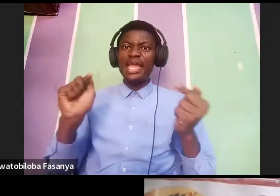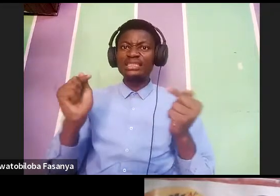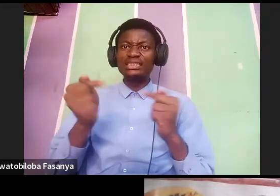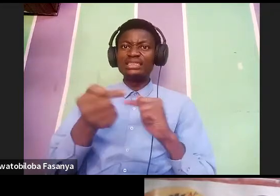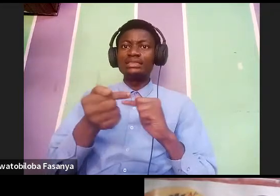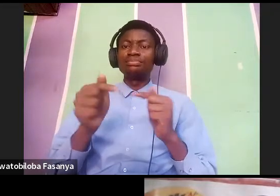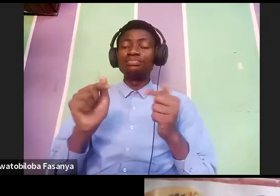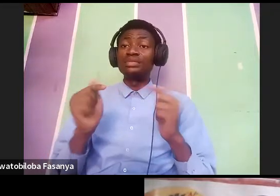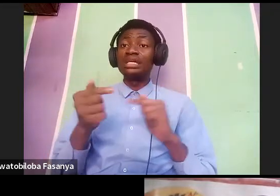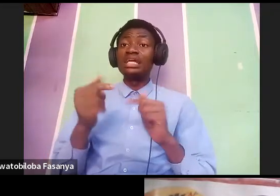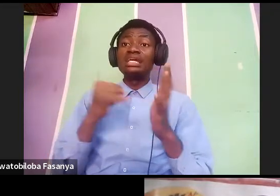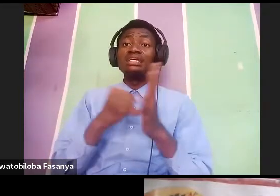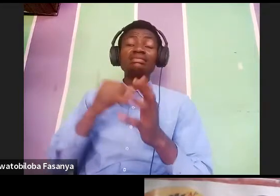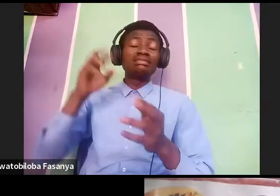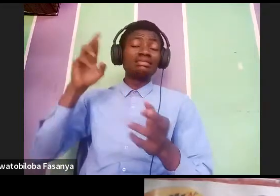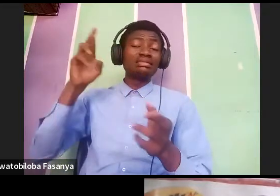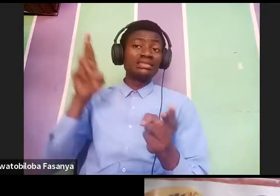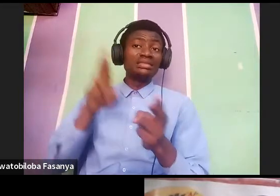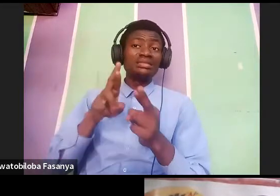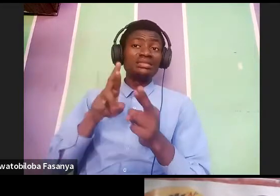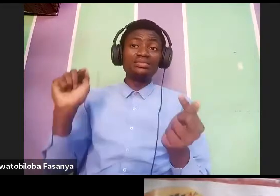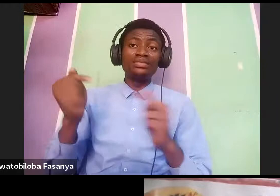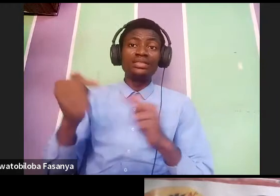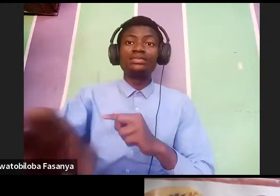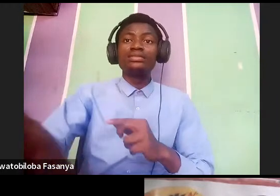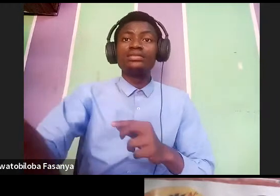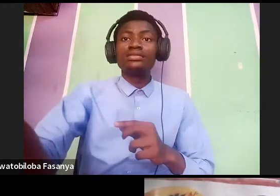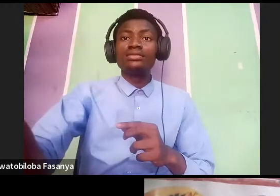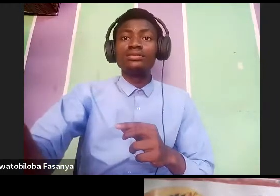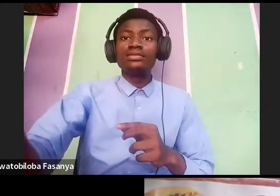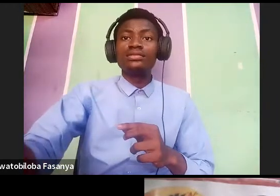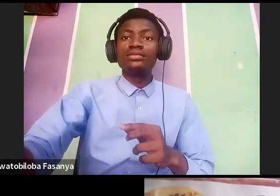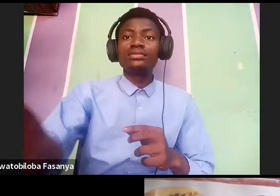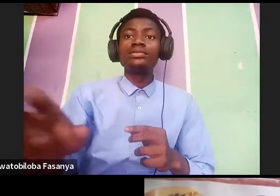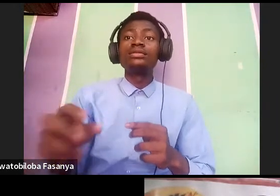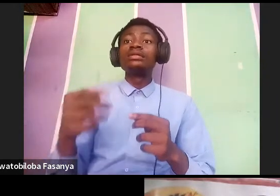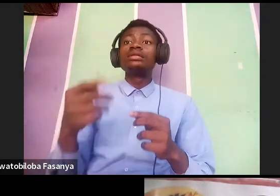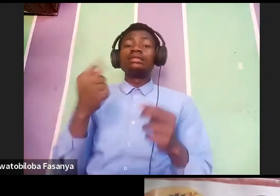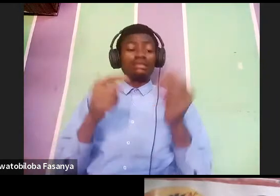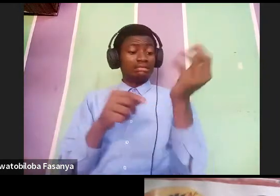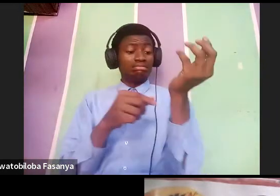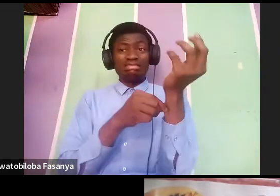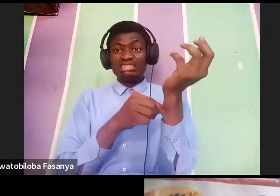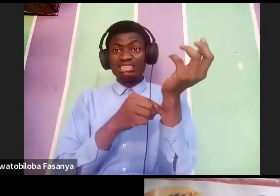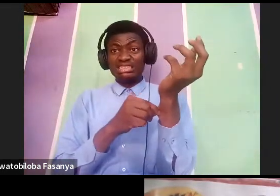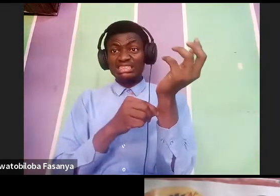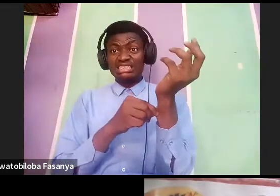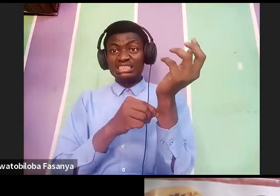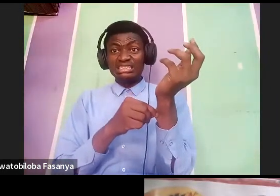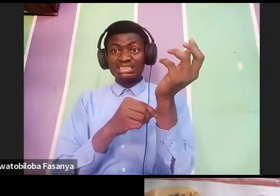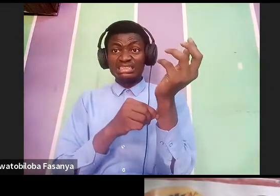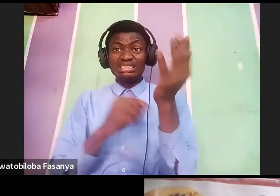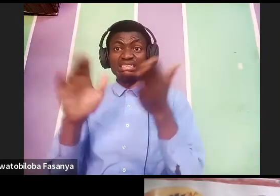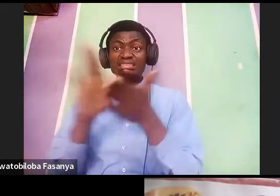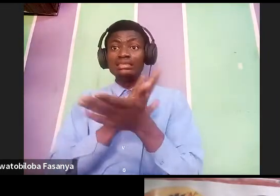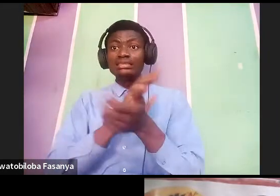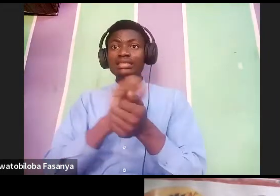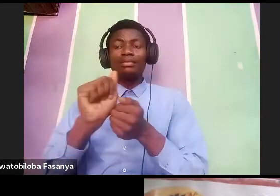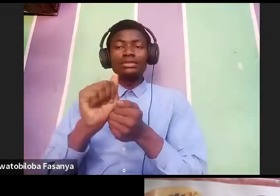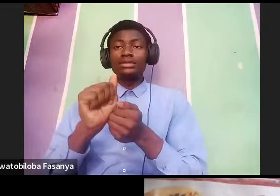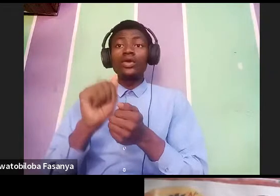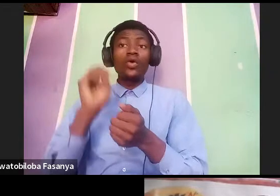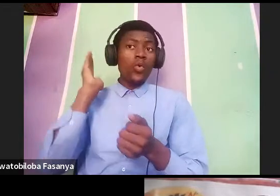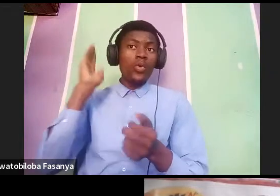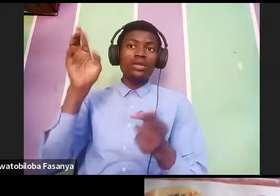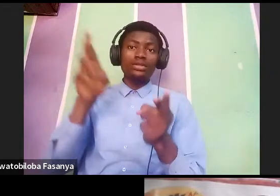Basically, the skin damage reduces because a lot of skin might. Of course, it will